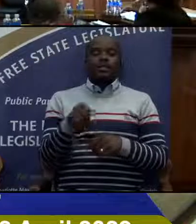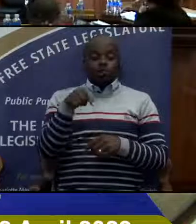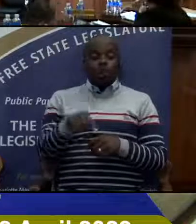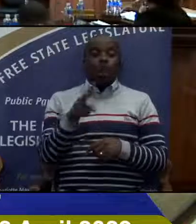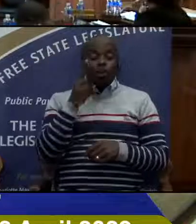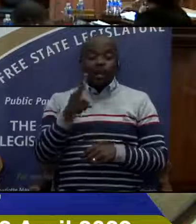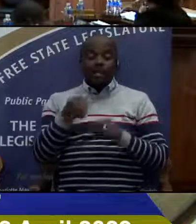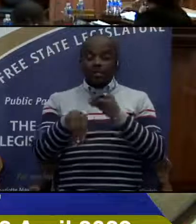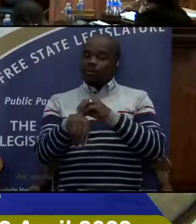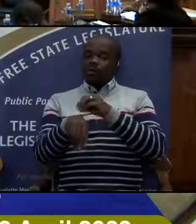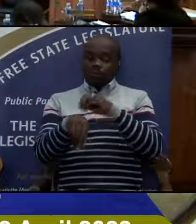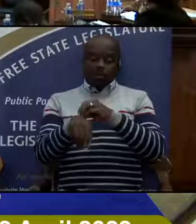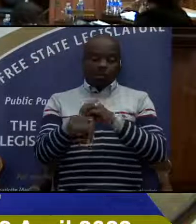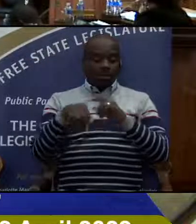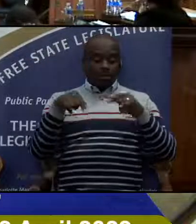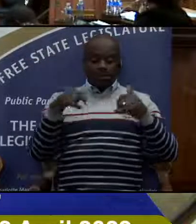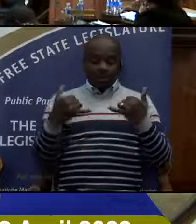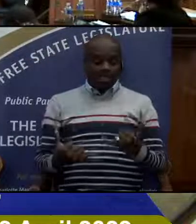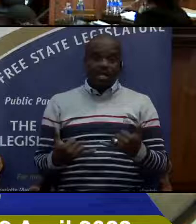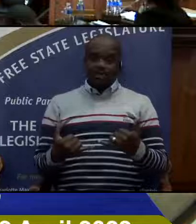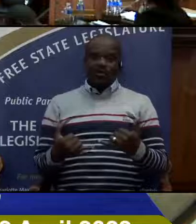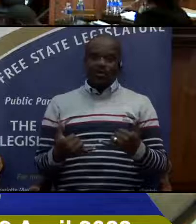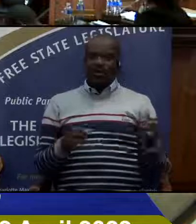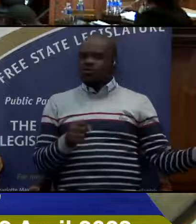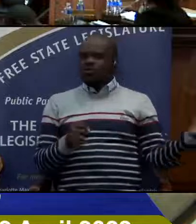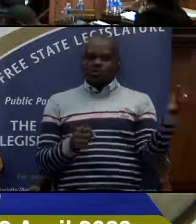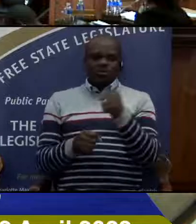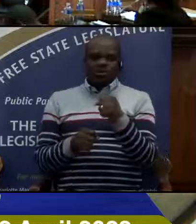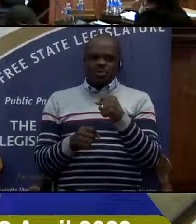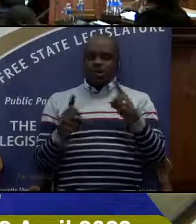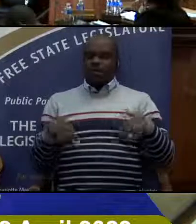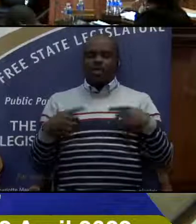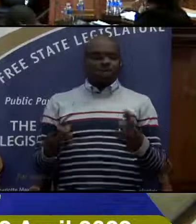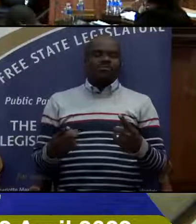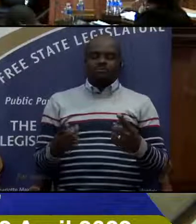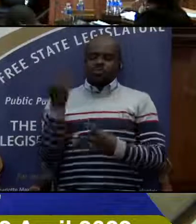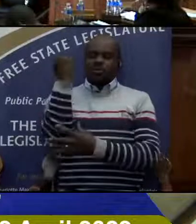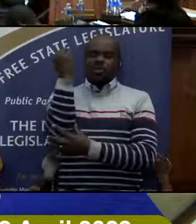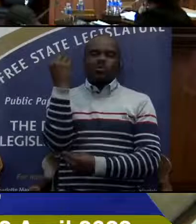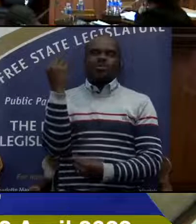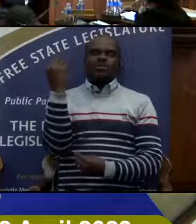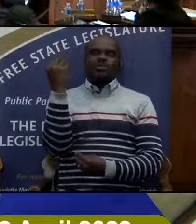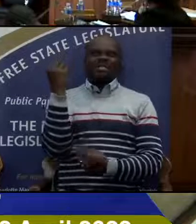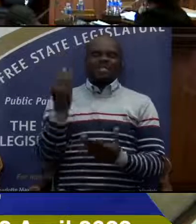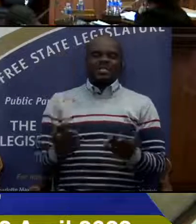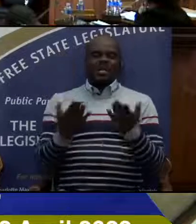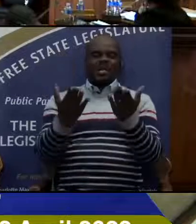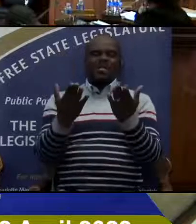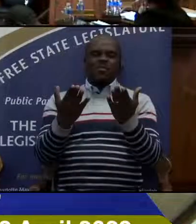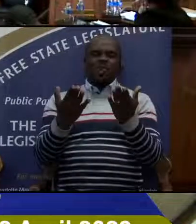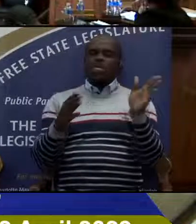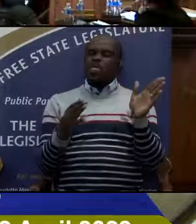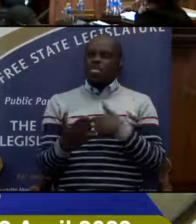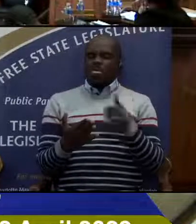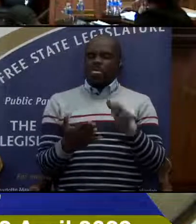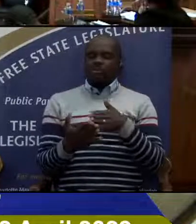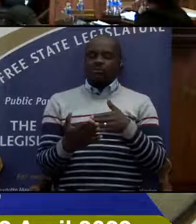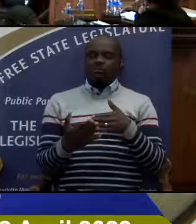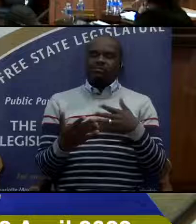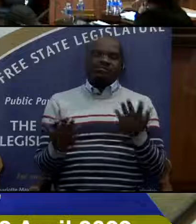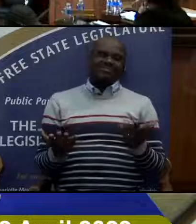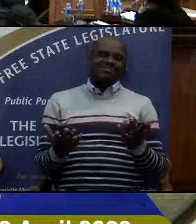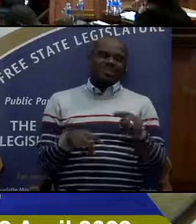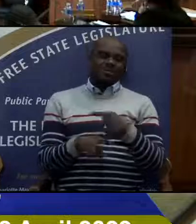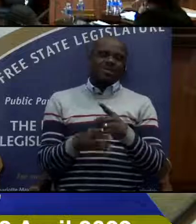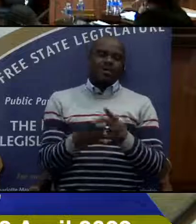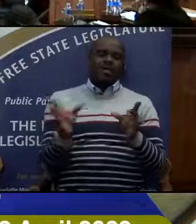and poor services on our country's history and on white people. All that this is done is